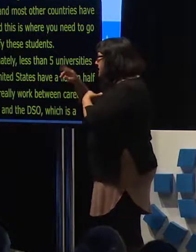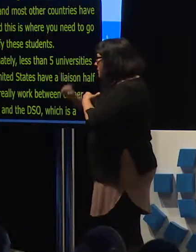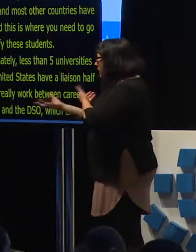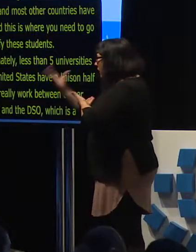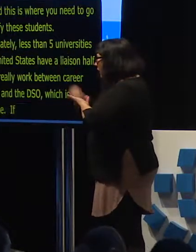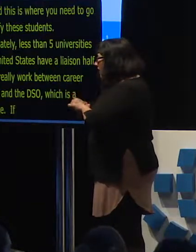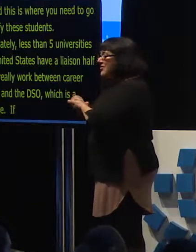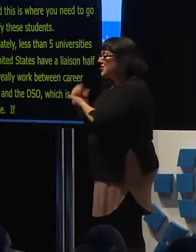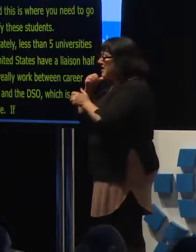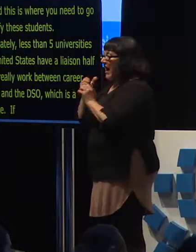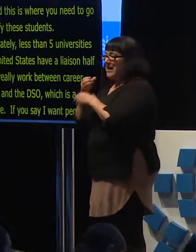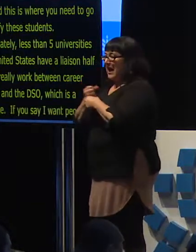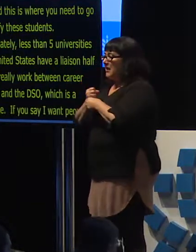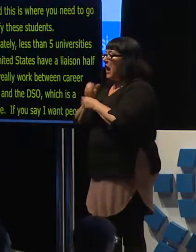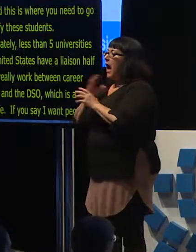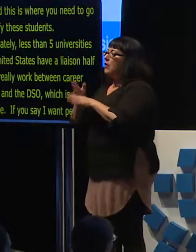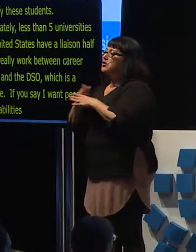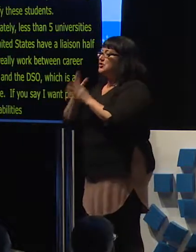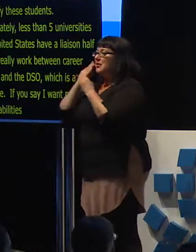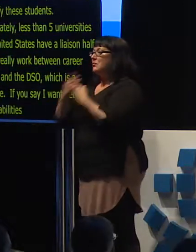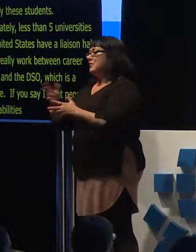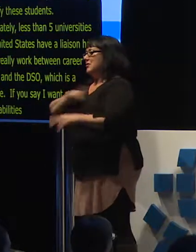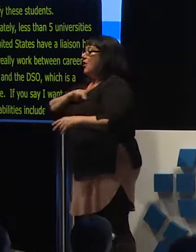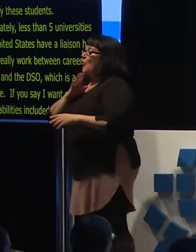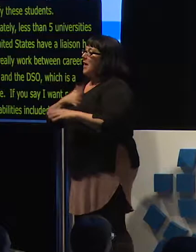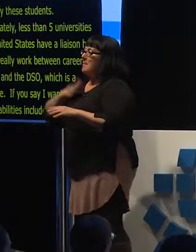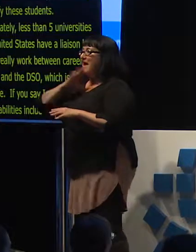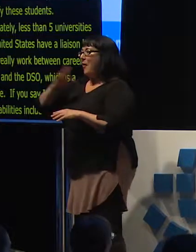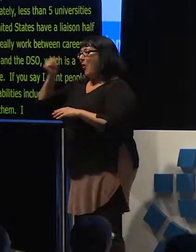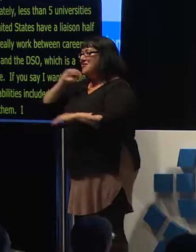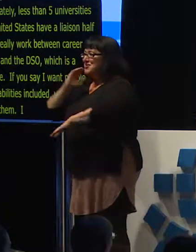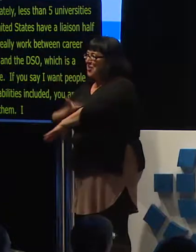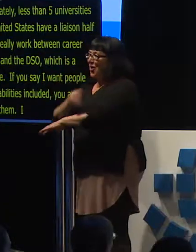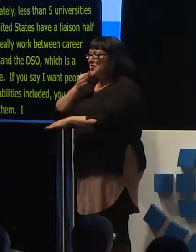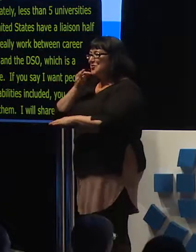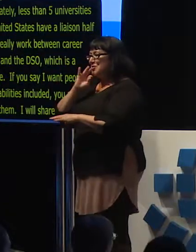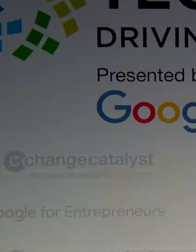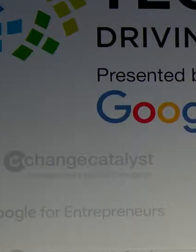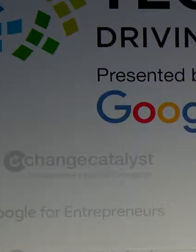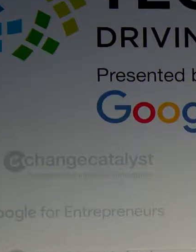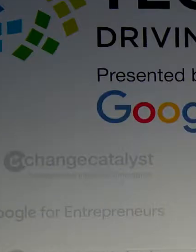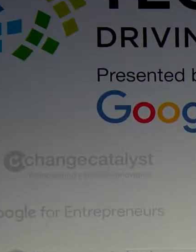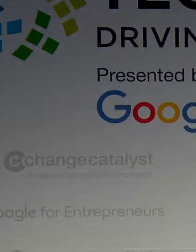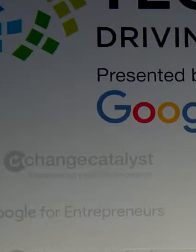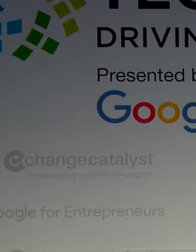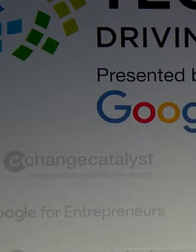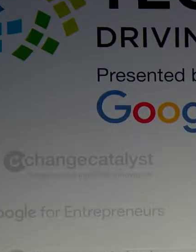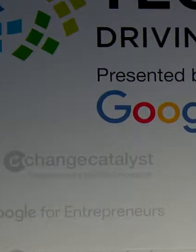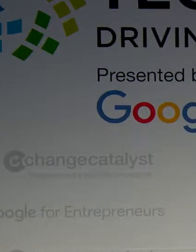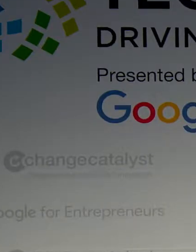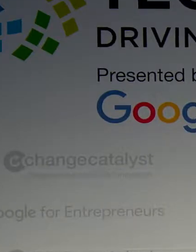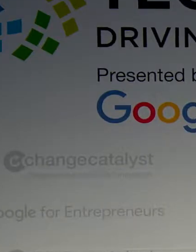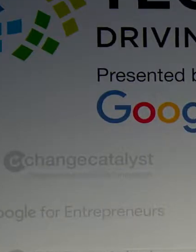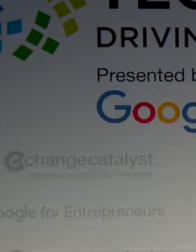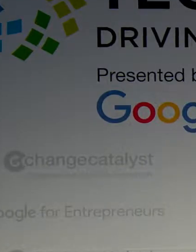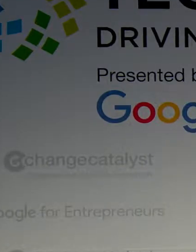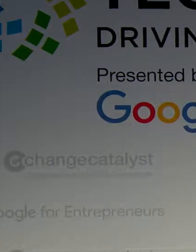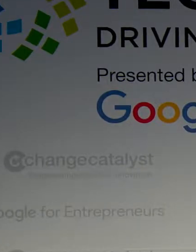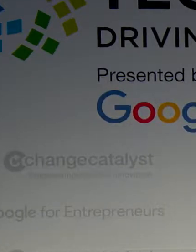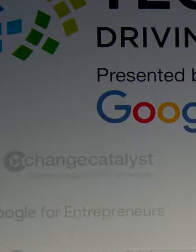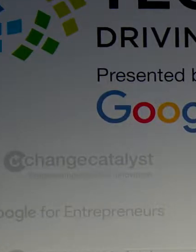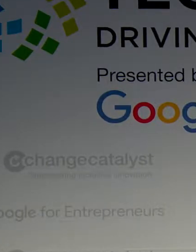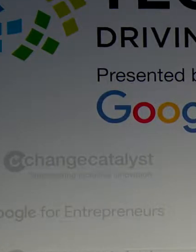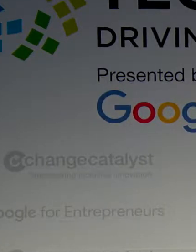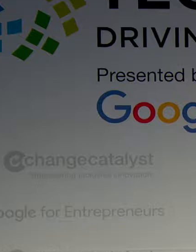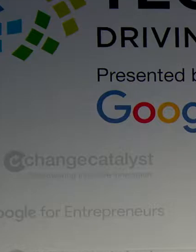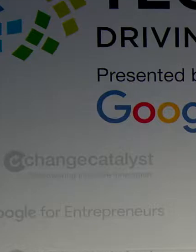not getting them. I'll share a personal story. When my older daughter was about to graduate, she had 1 year left at Fairleigh Dickinson in New Jersey. Friends of